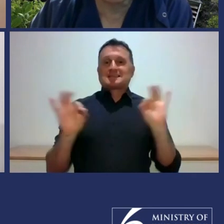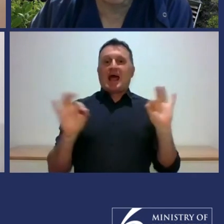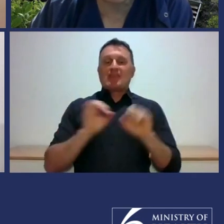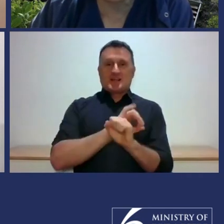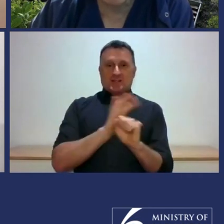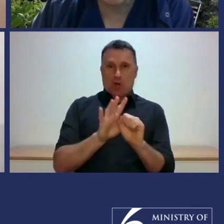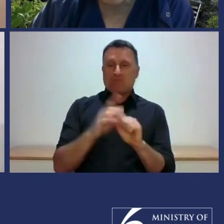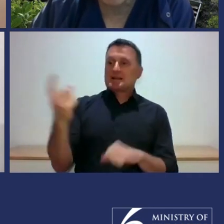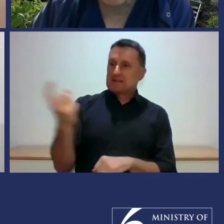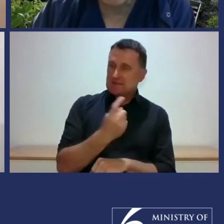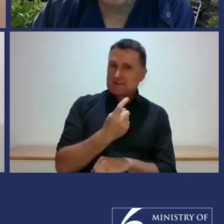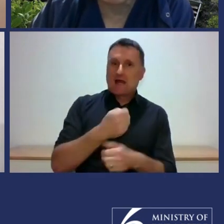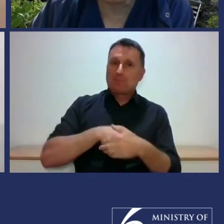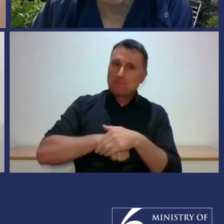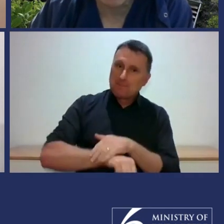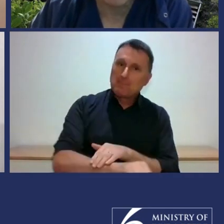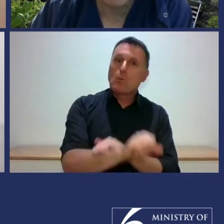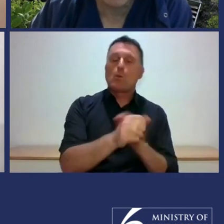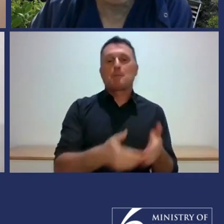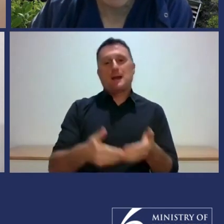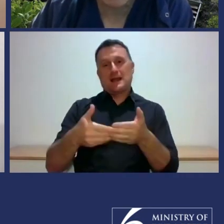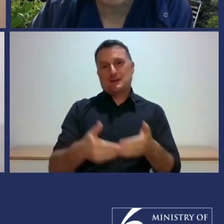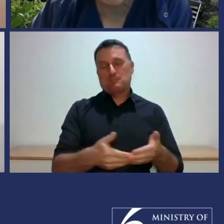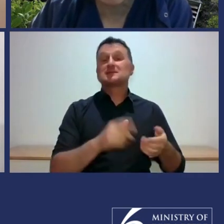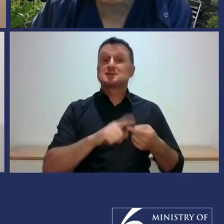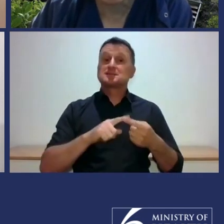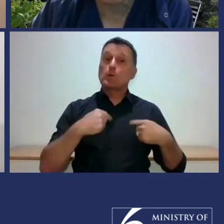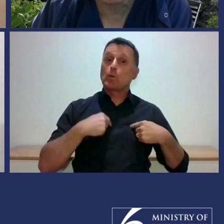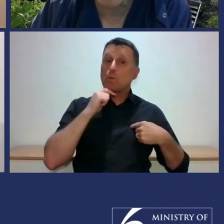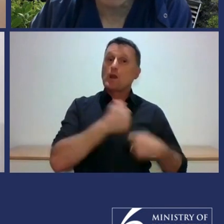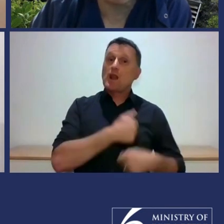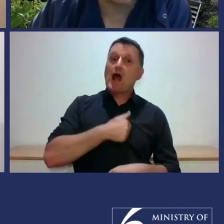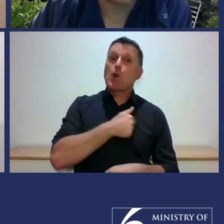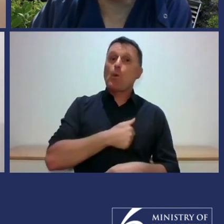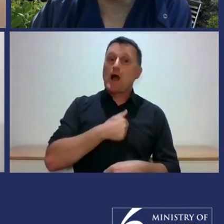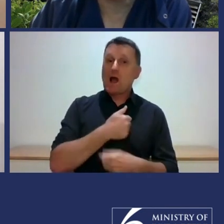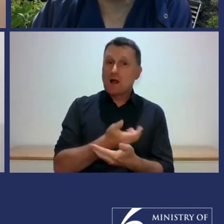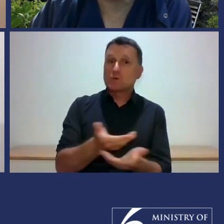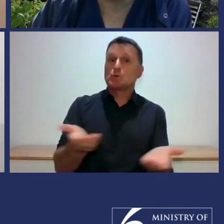do, we'll still aroha you and look after you and care for you. Yeah.